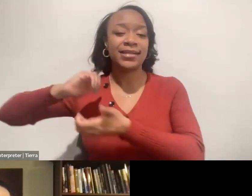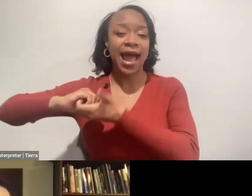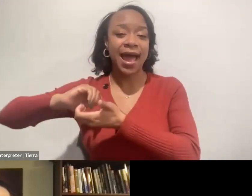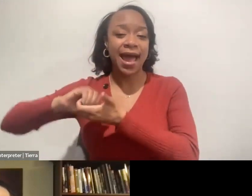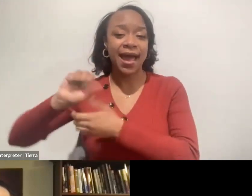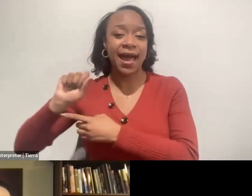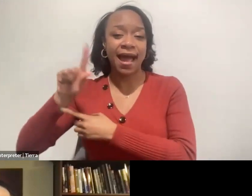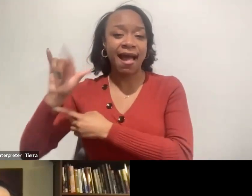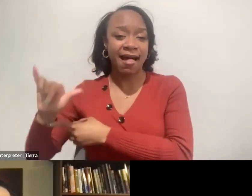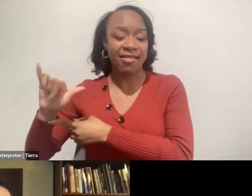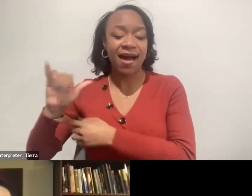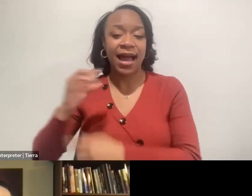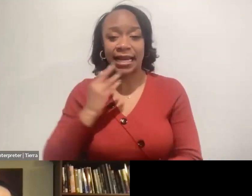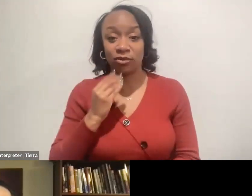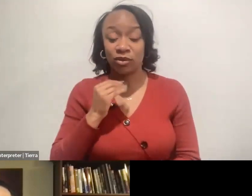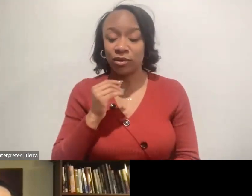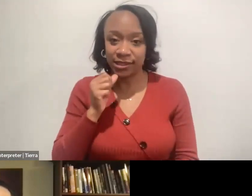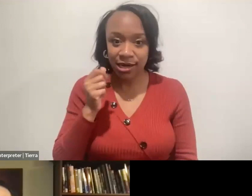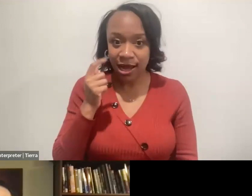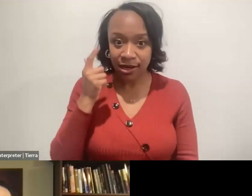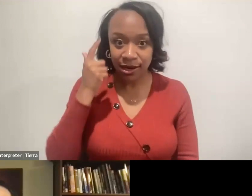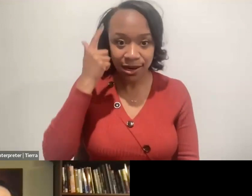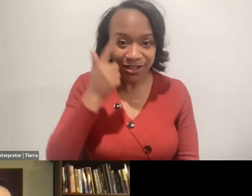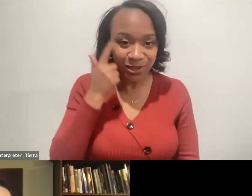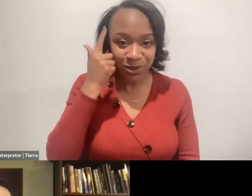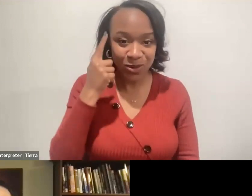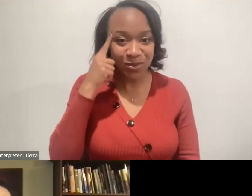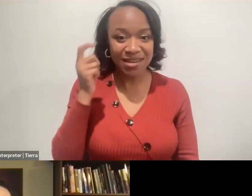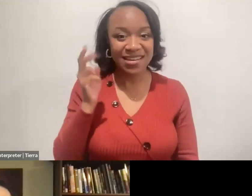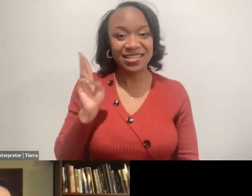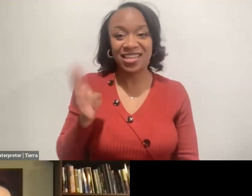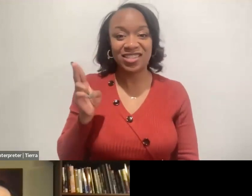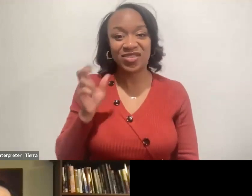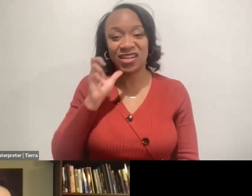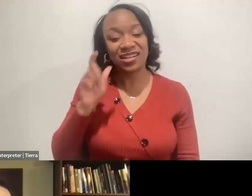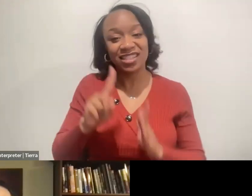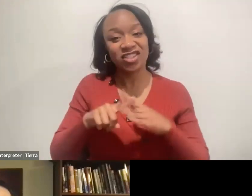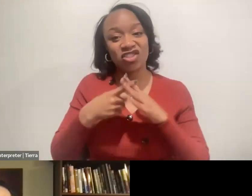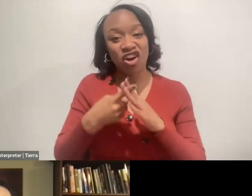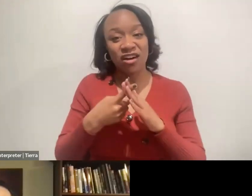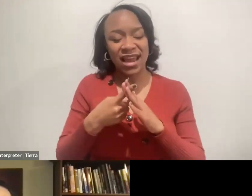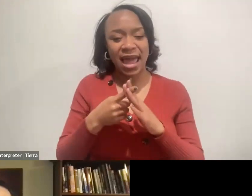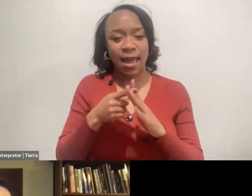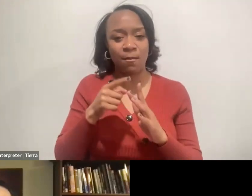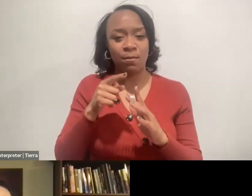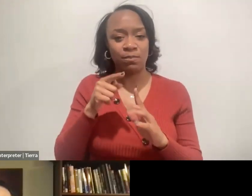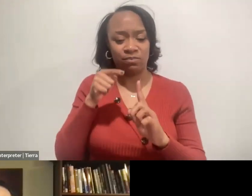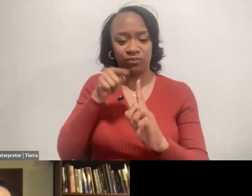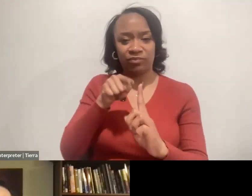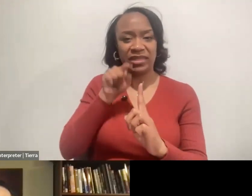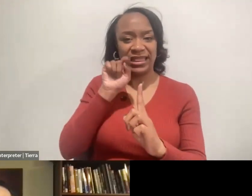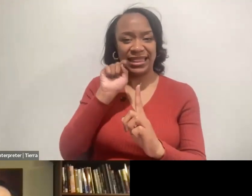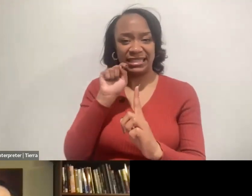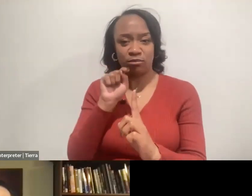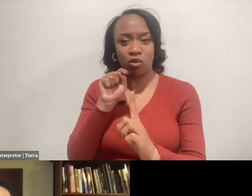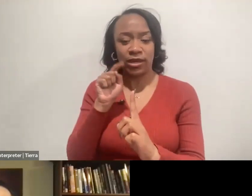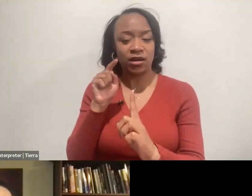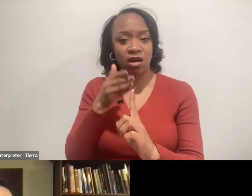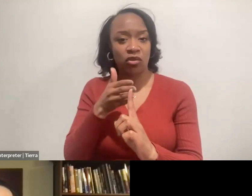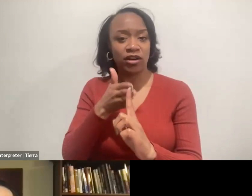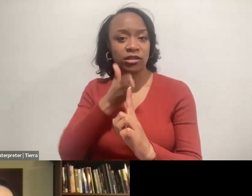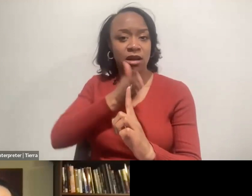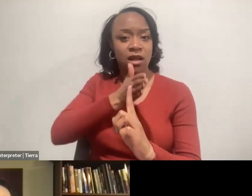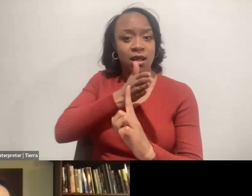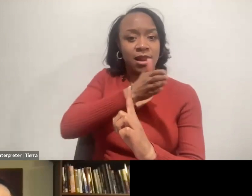not logical because history doesn't start at point X just because we wanted to start at point X. There's a